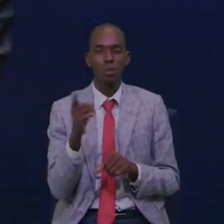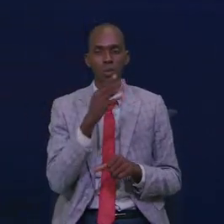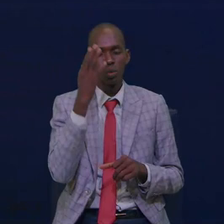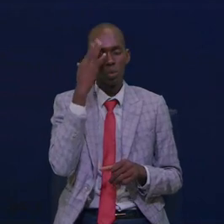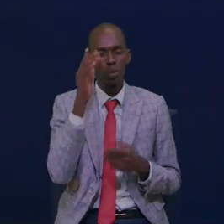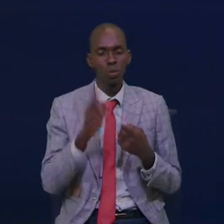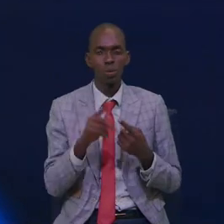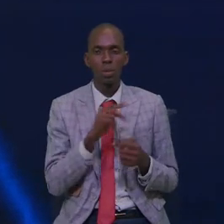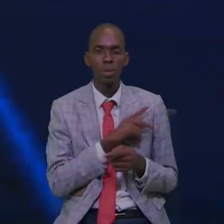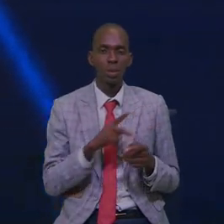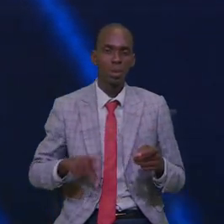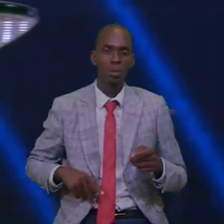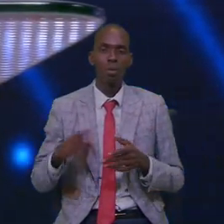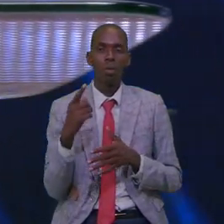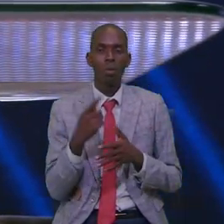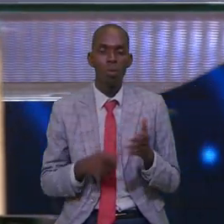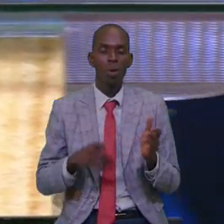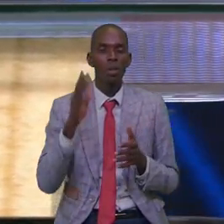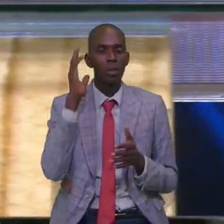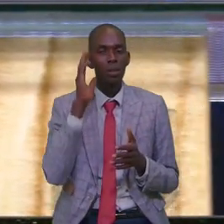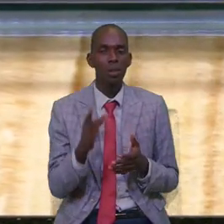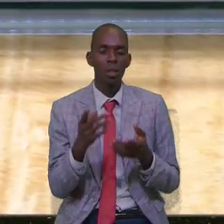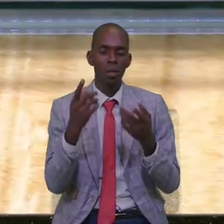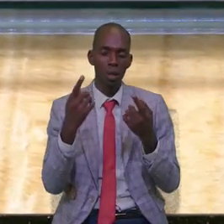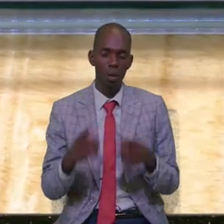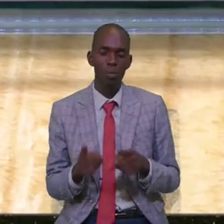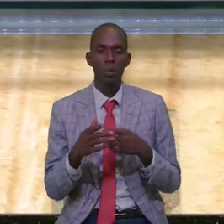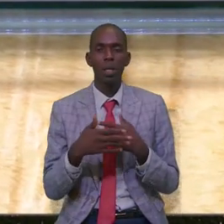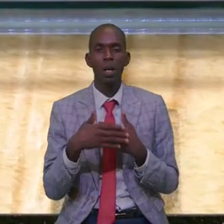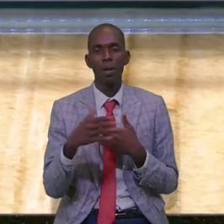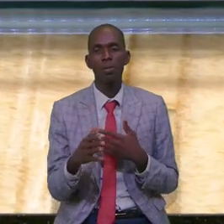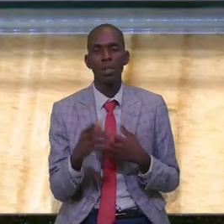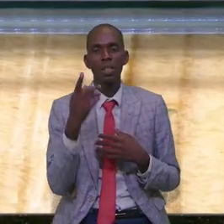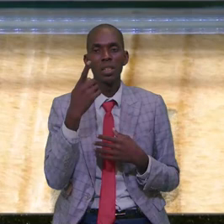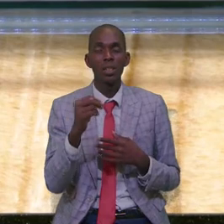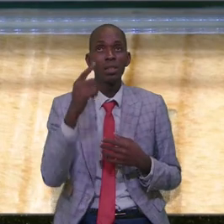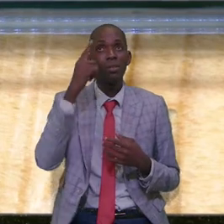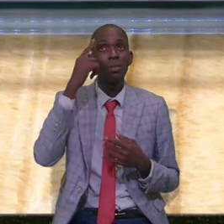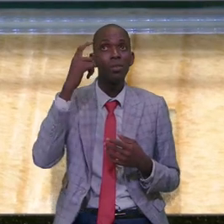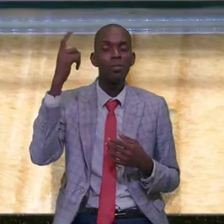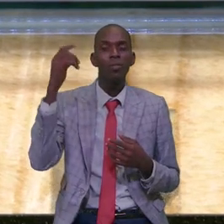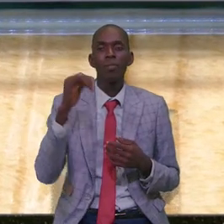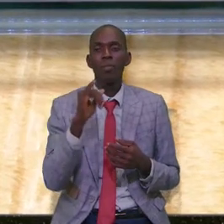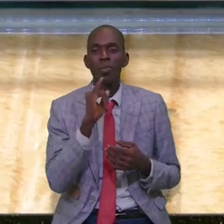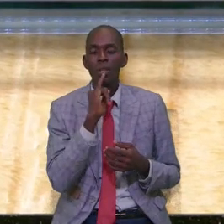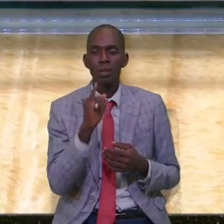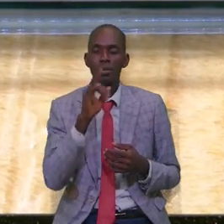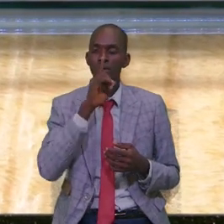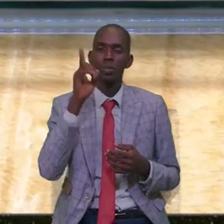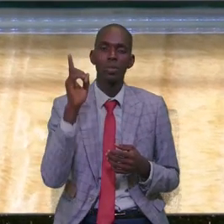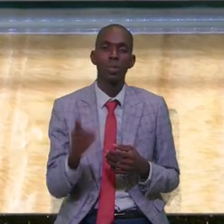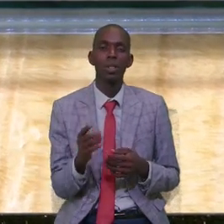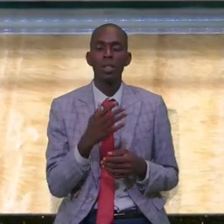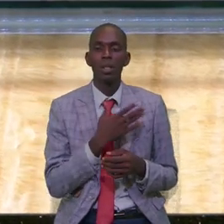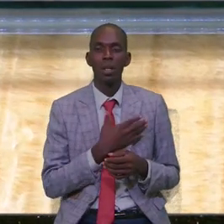shall come to pass hereafter. The dream is certain, and